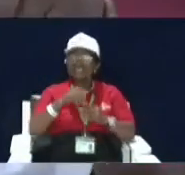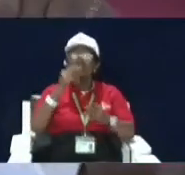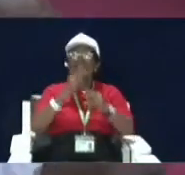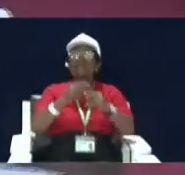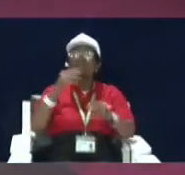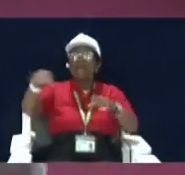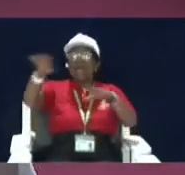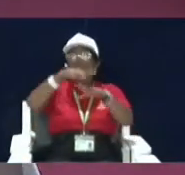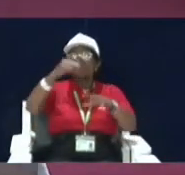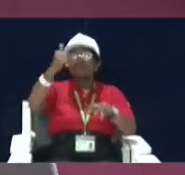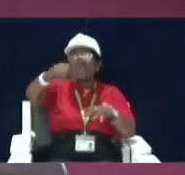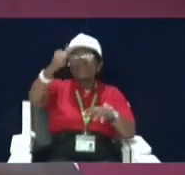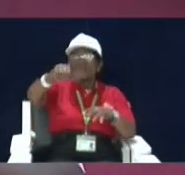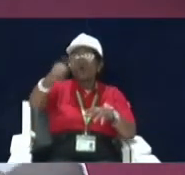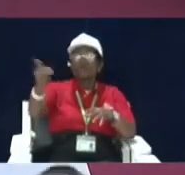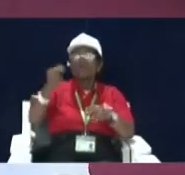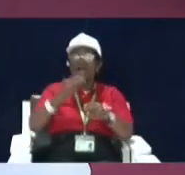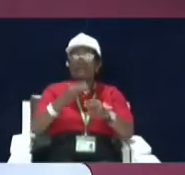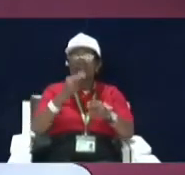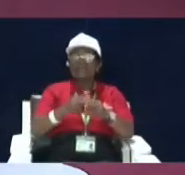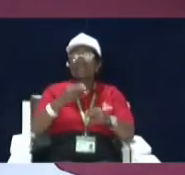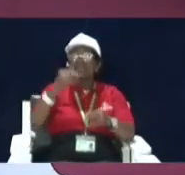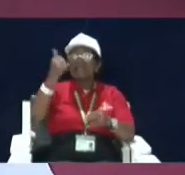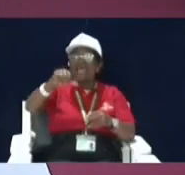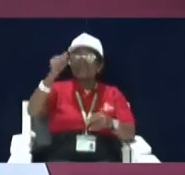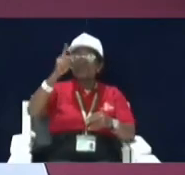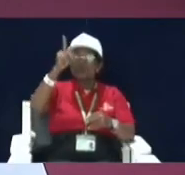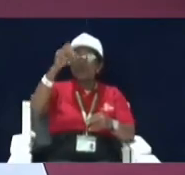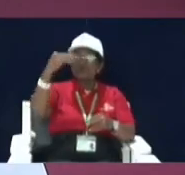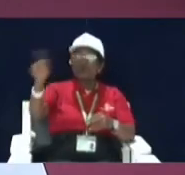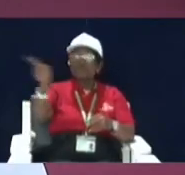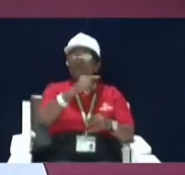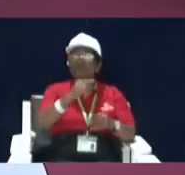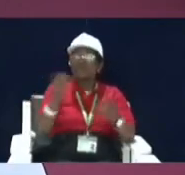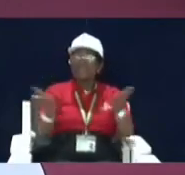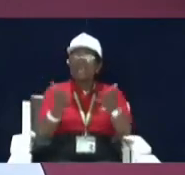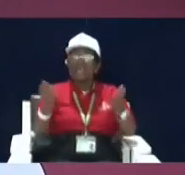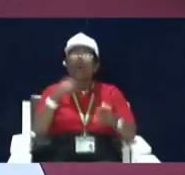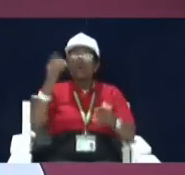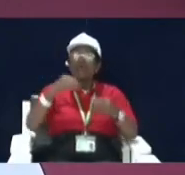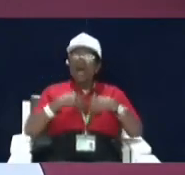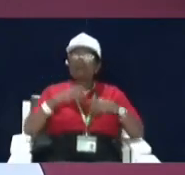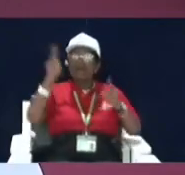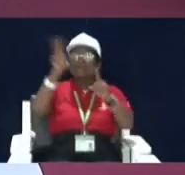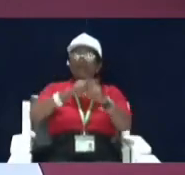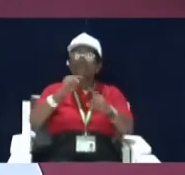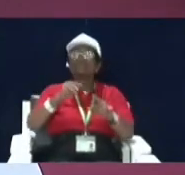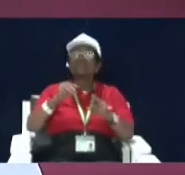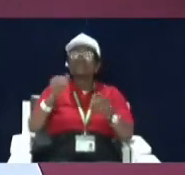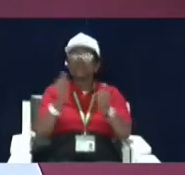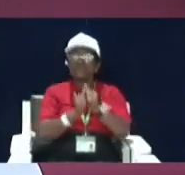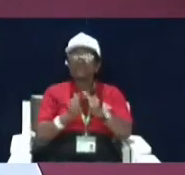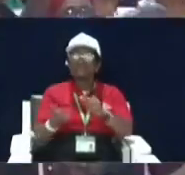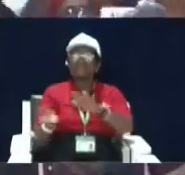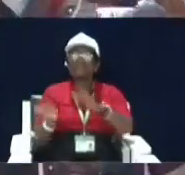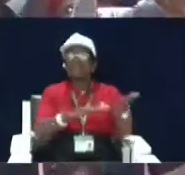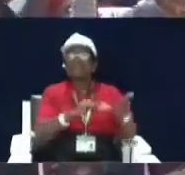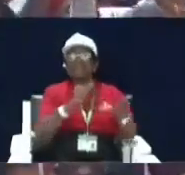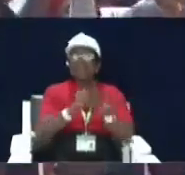name, anyone of you here who has an appointment with death, that appointment is